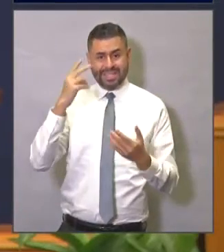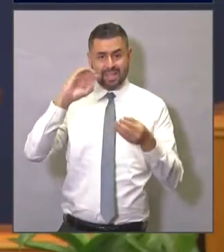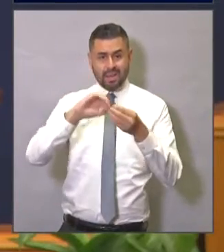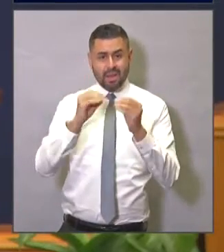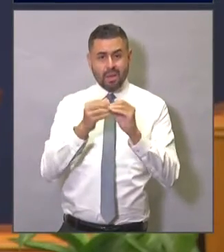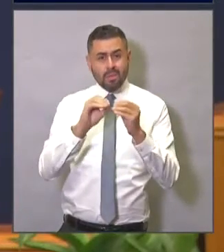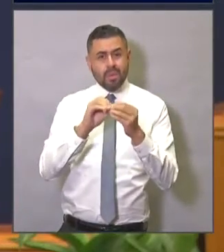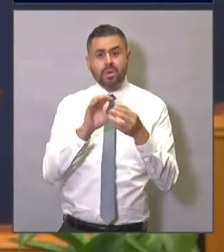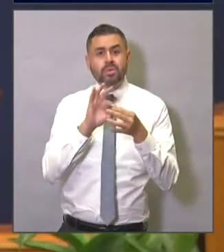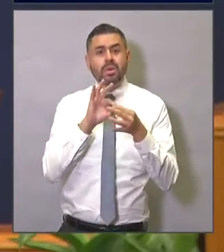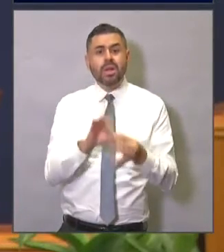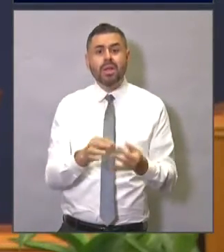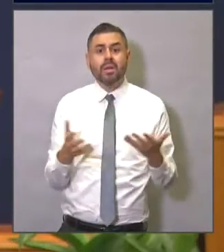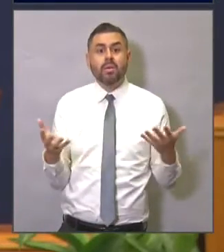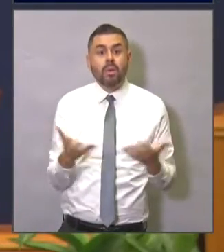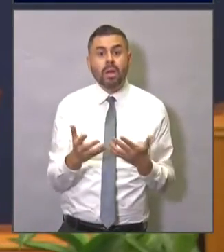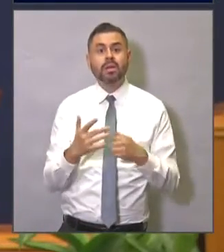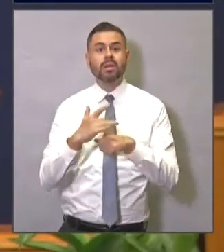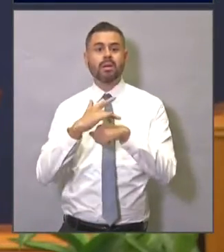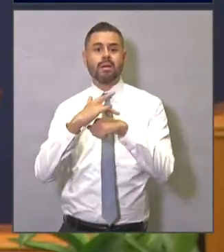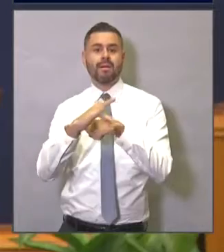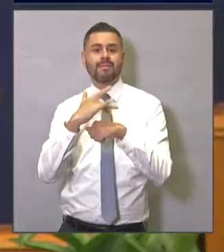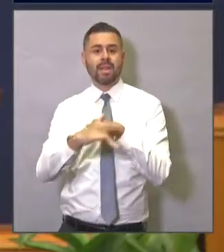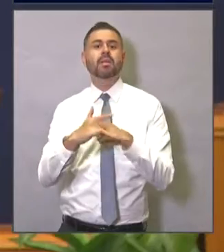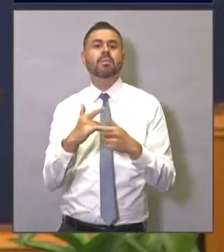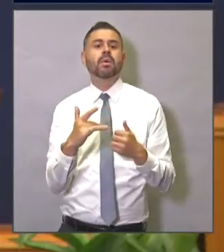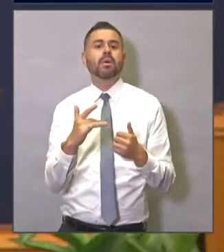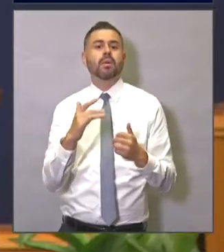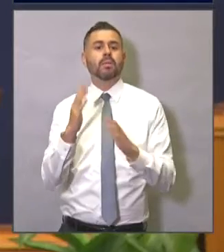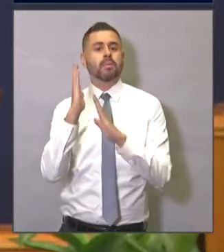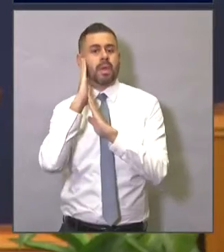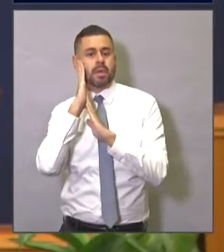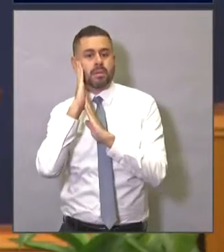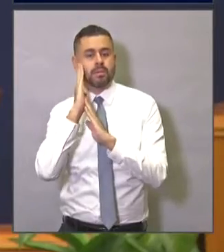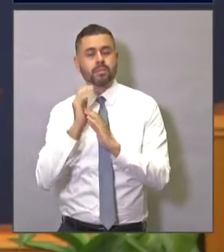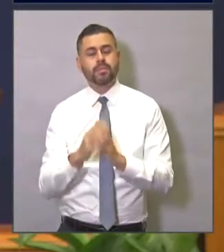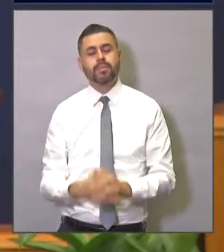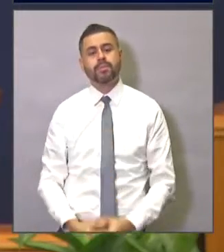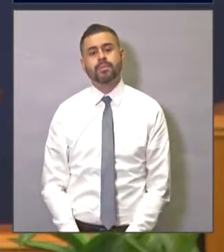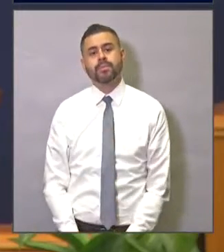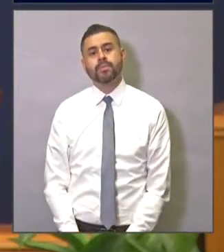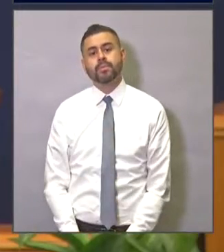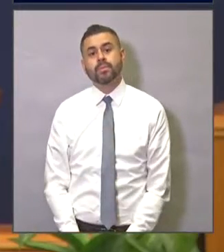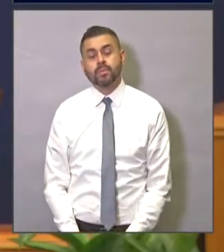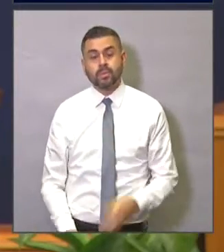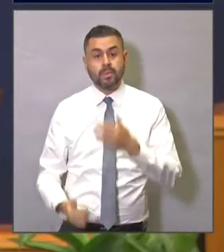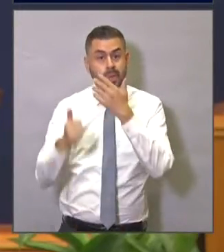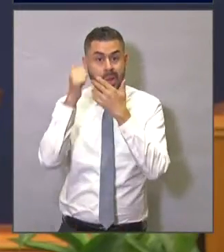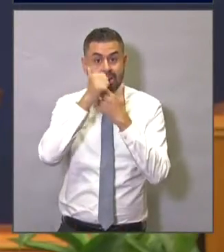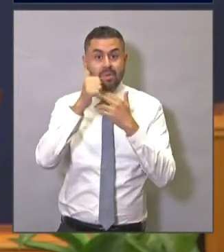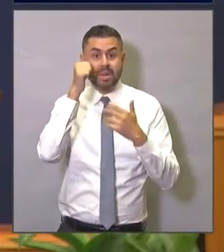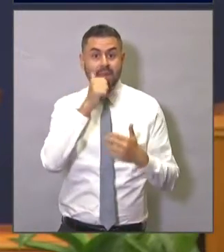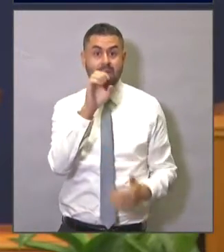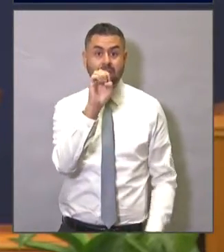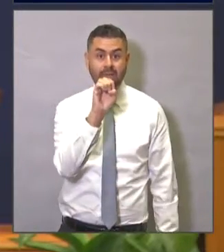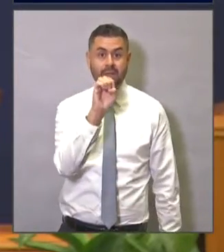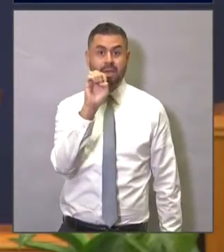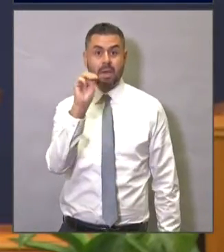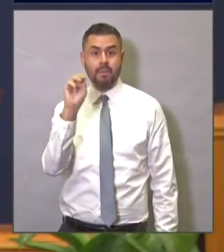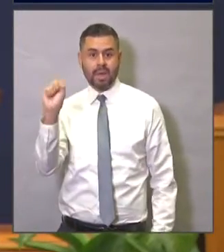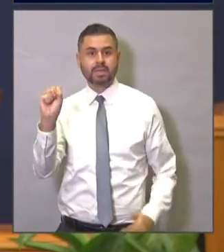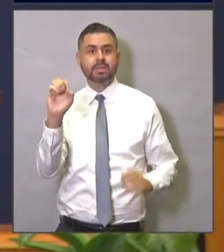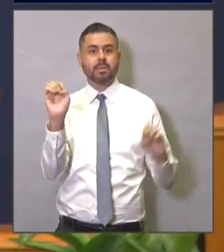on the current number of available staffed beds. Every day, the EMS agency, the Emergency Medical